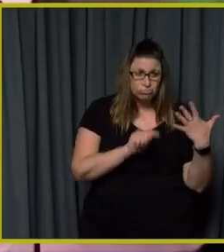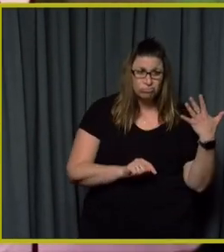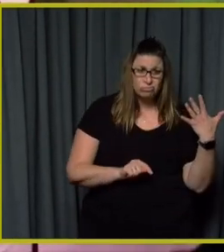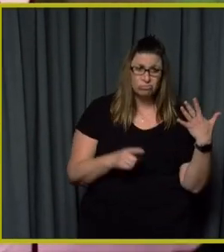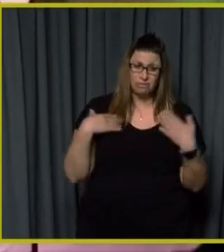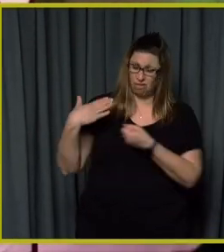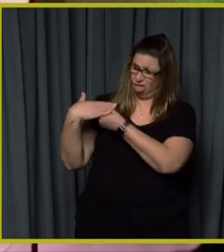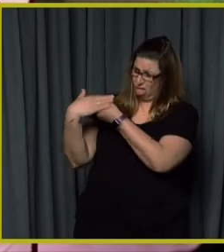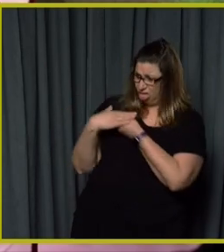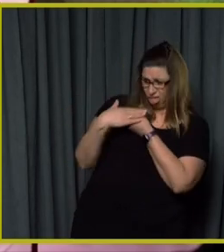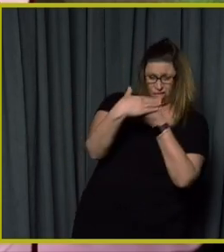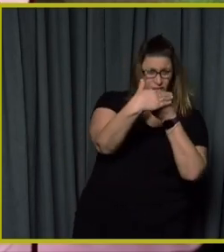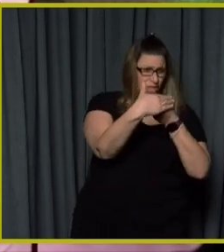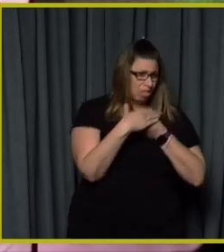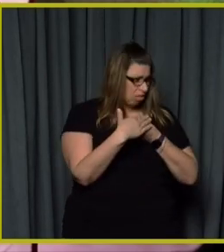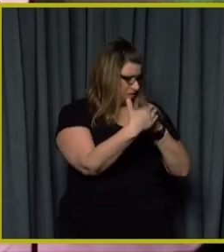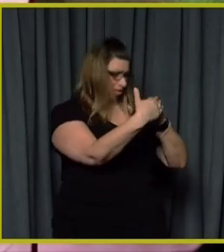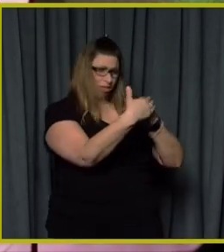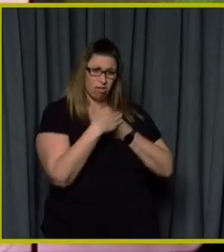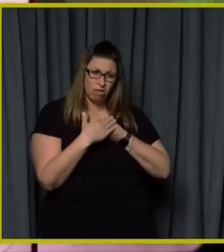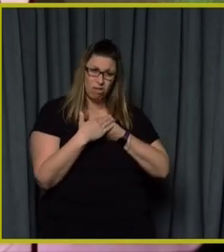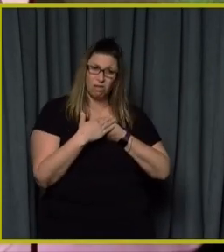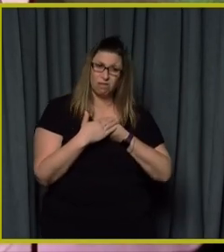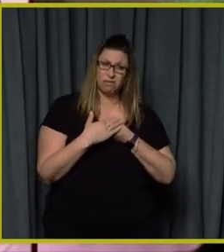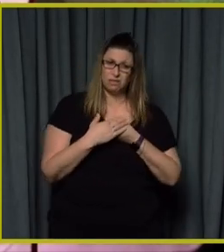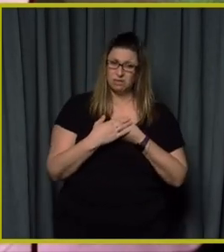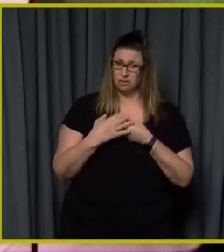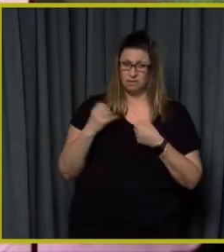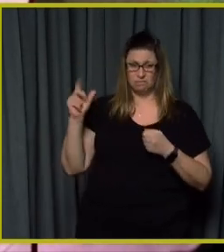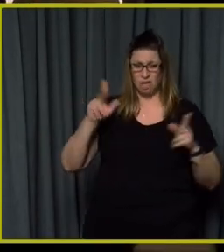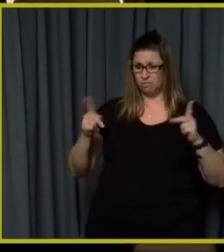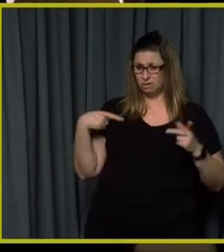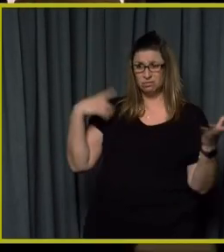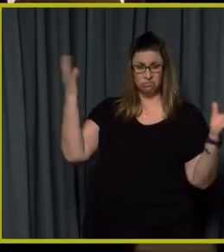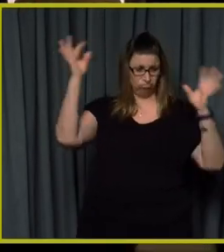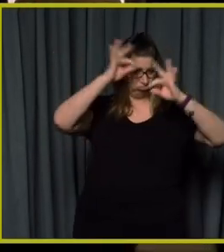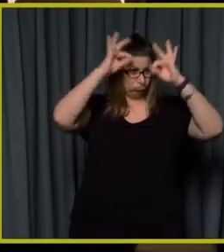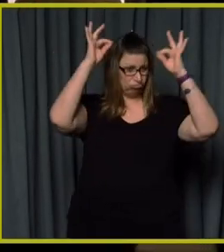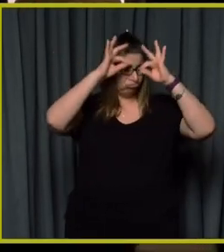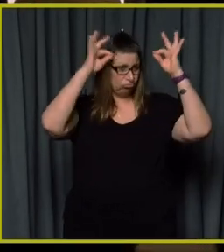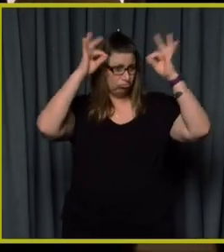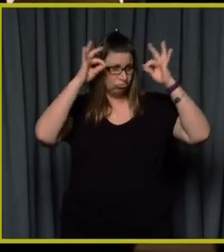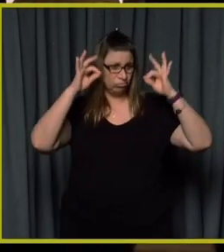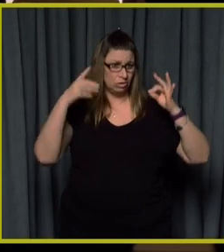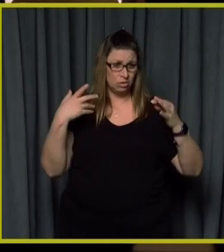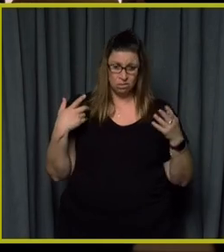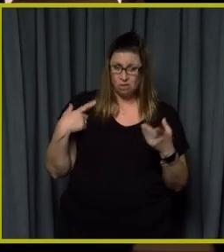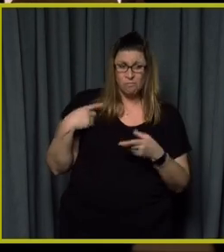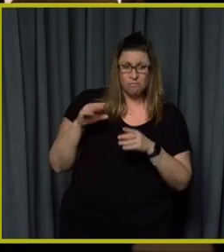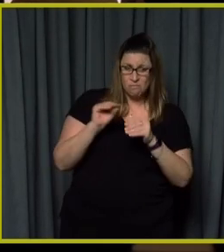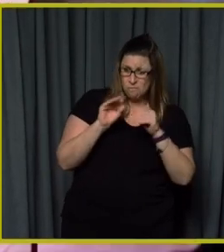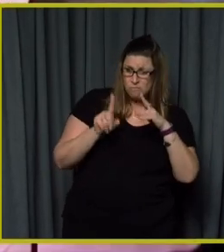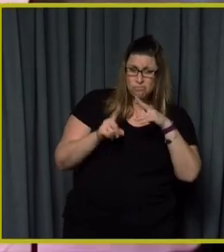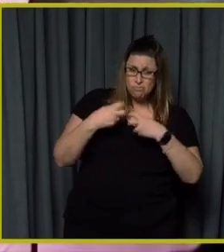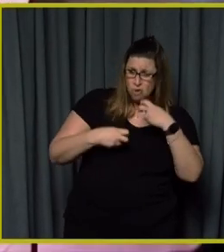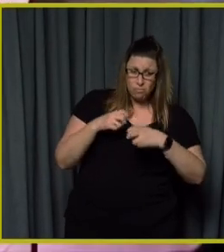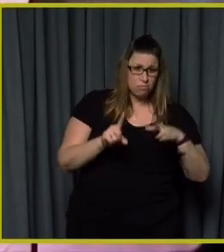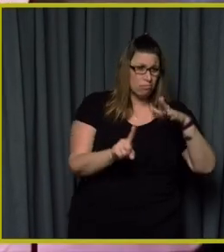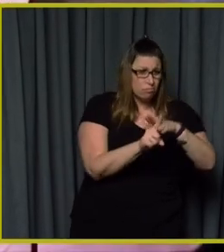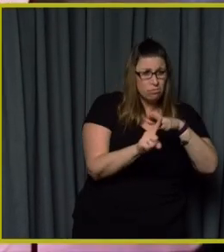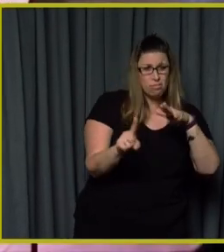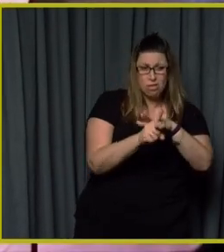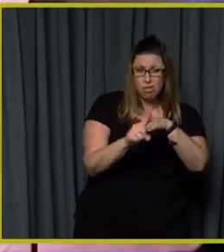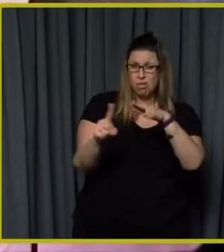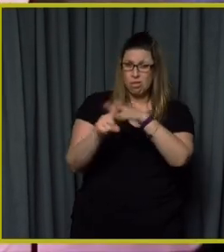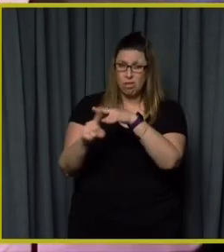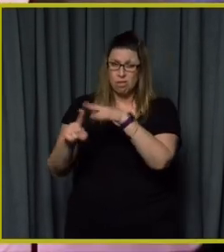here don't really realize the issues that are going on. And I think that it's